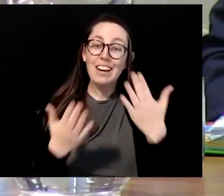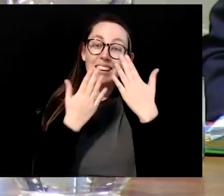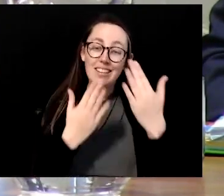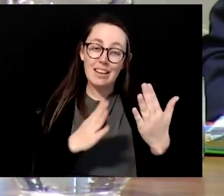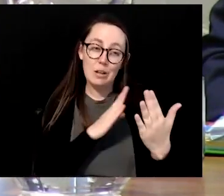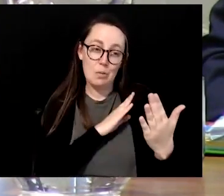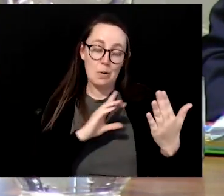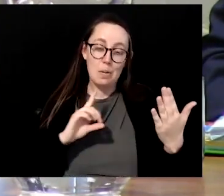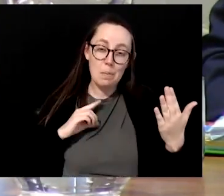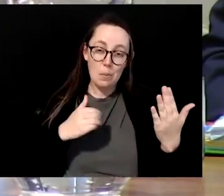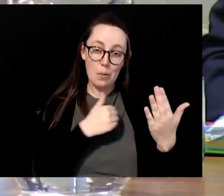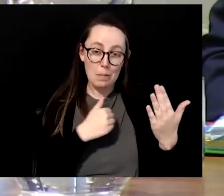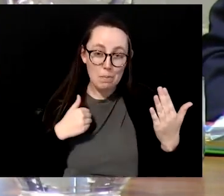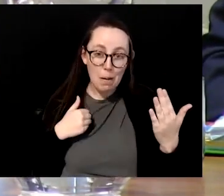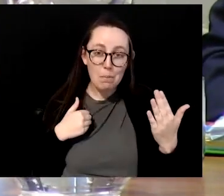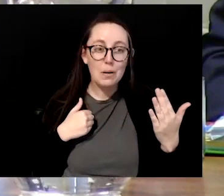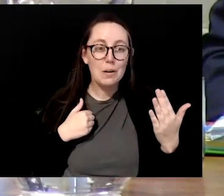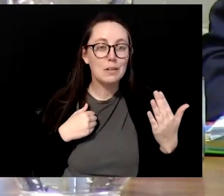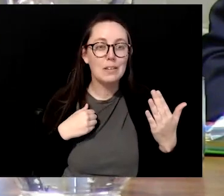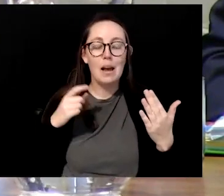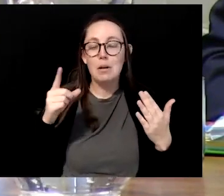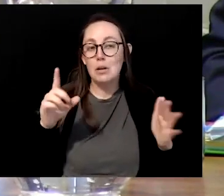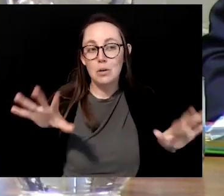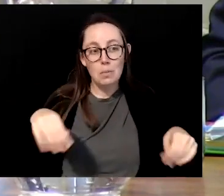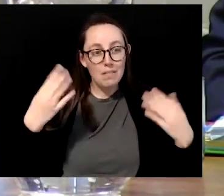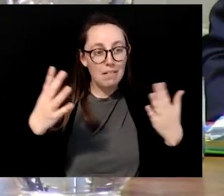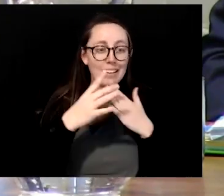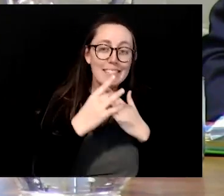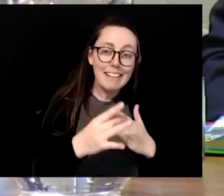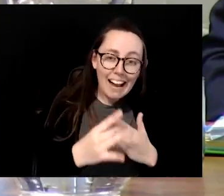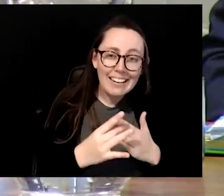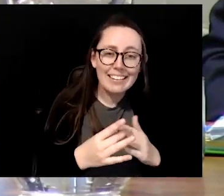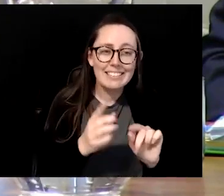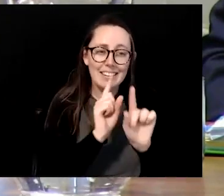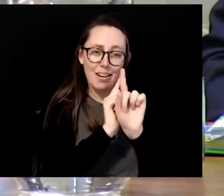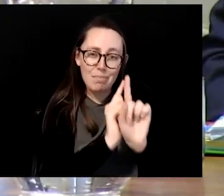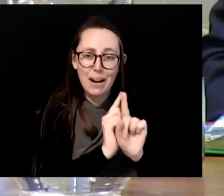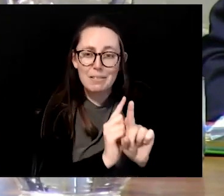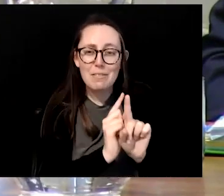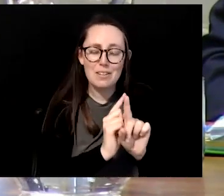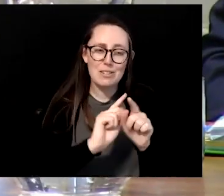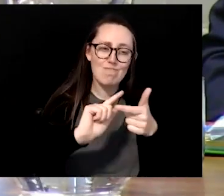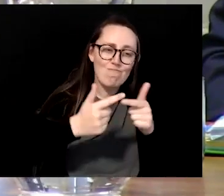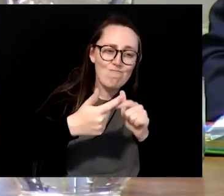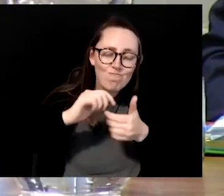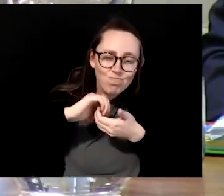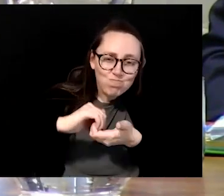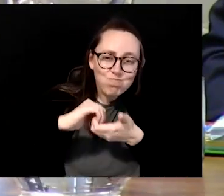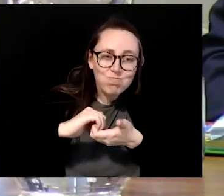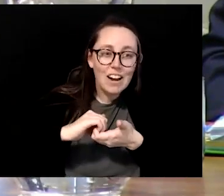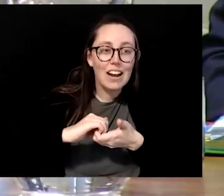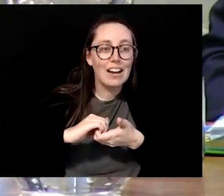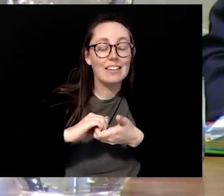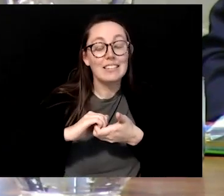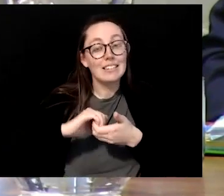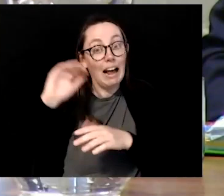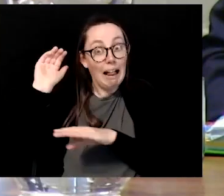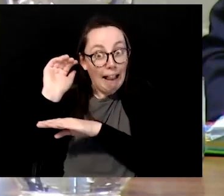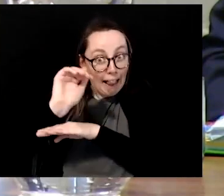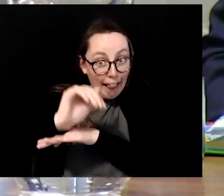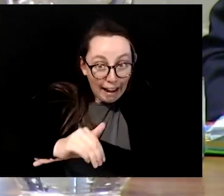all provided guidance and mentorship and camaraderie and late night drinks at Kips and